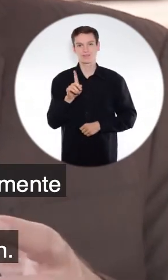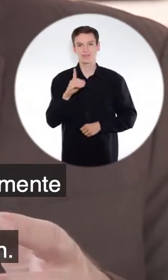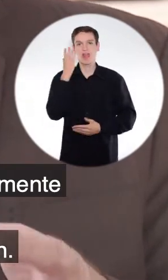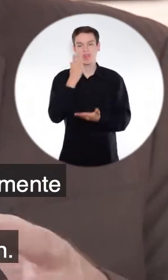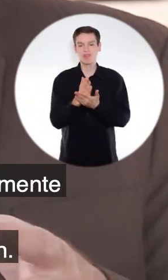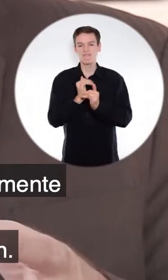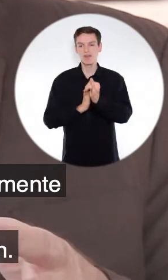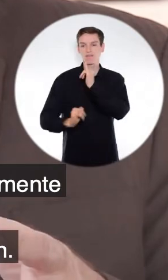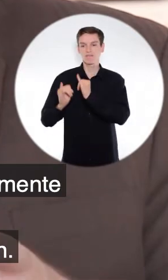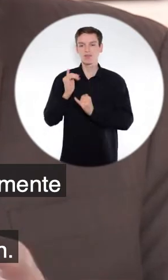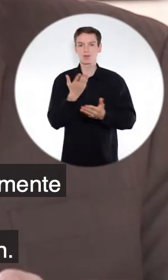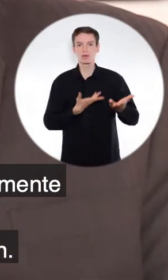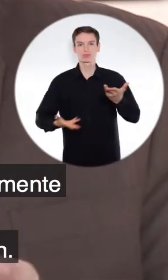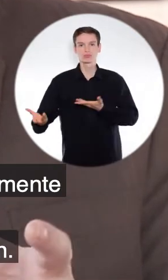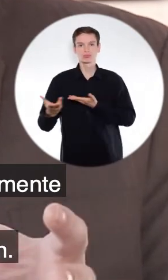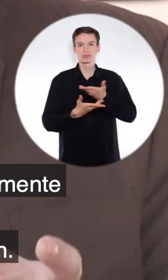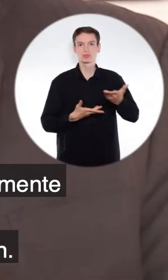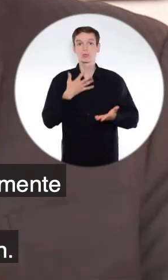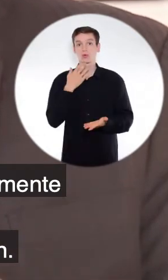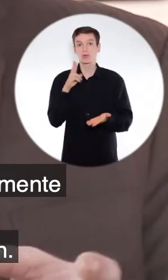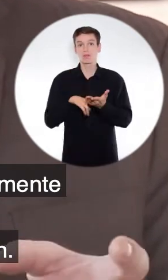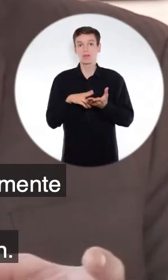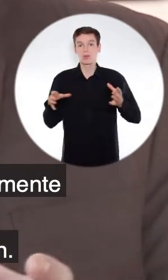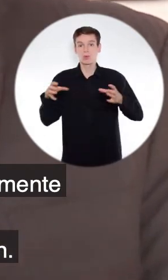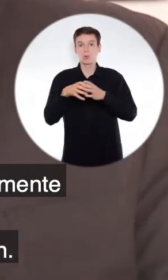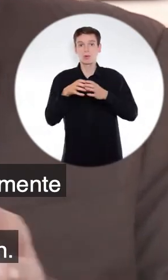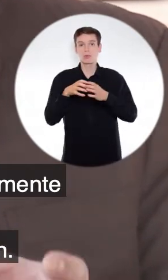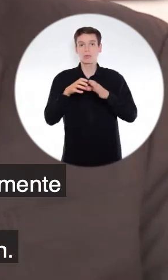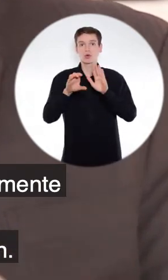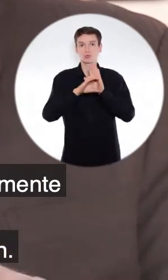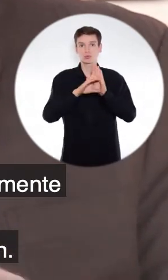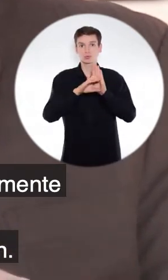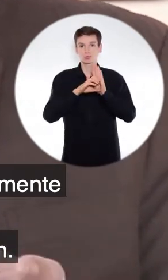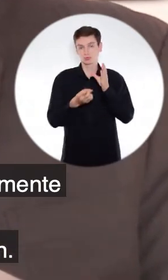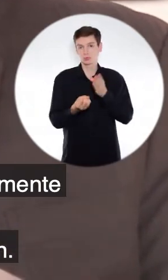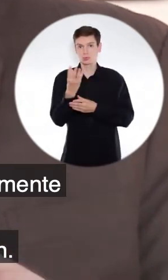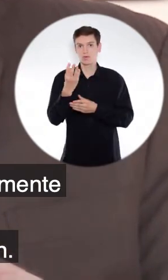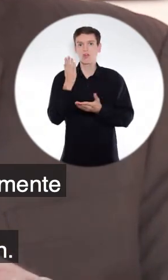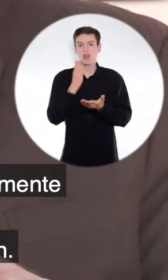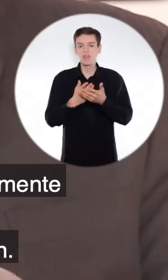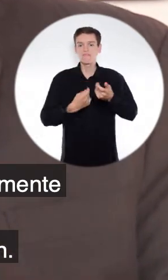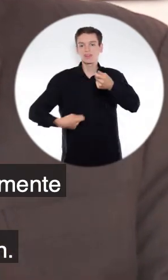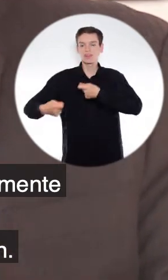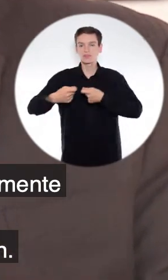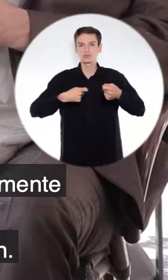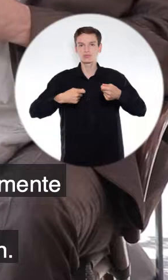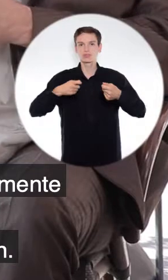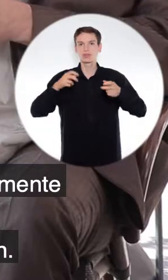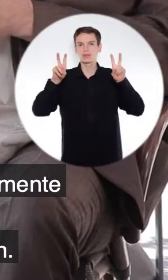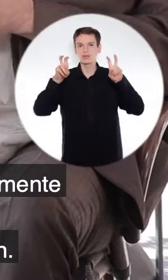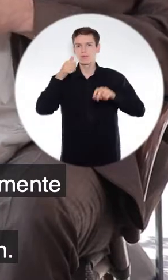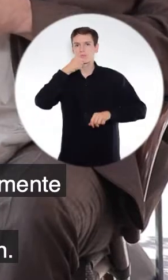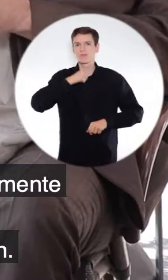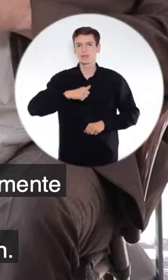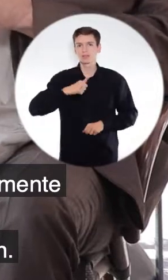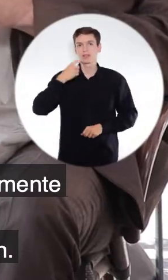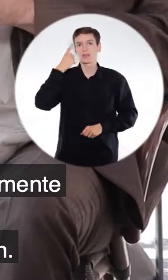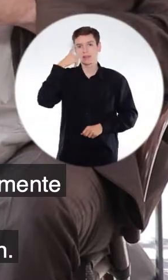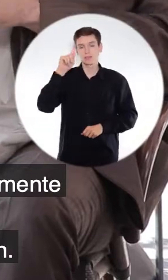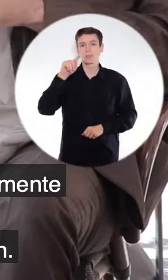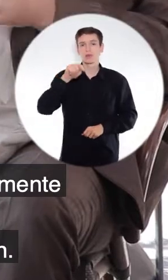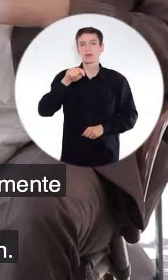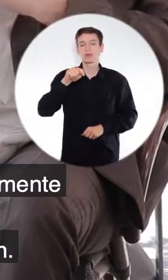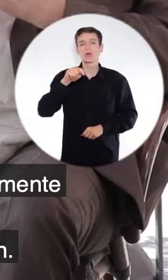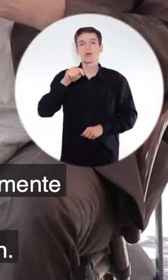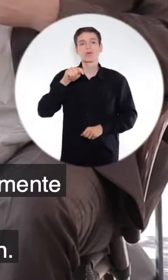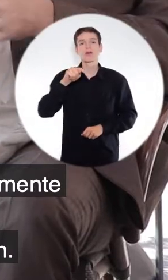even though, of course, the constituent body must be negotiating and, you know, with some privacy. But that doesn't exclude